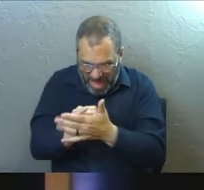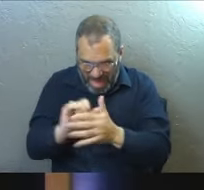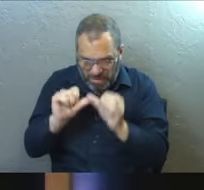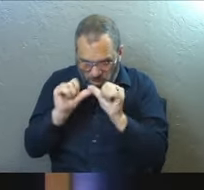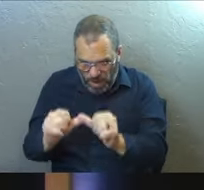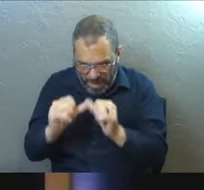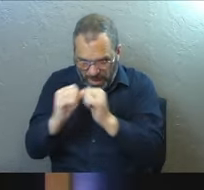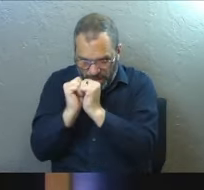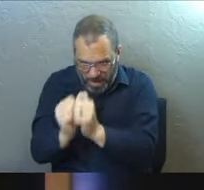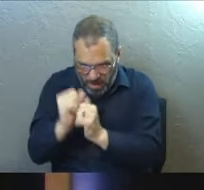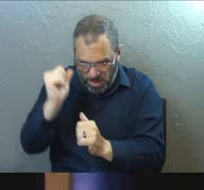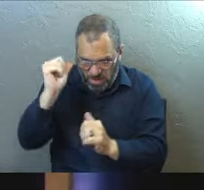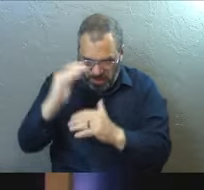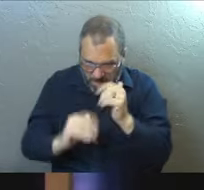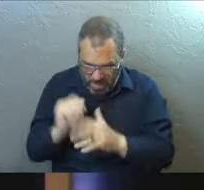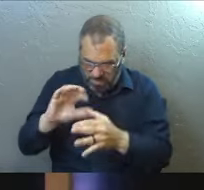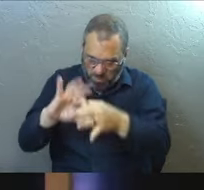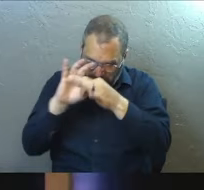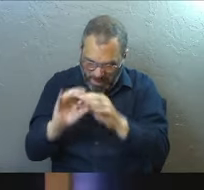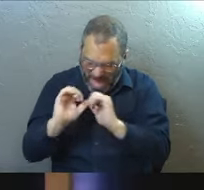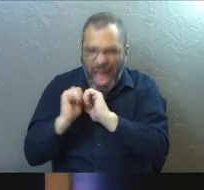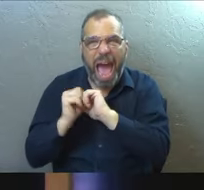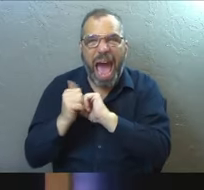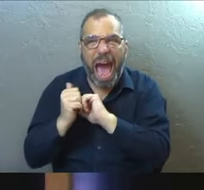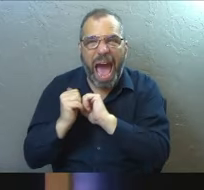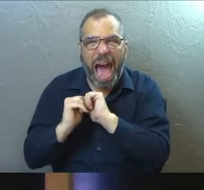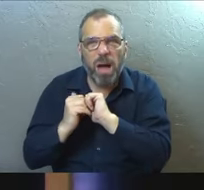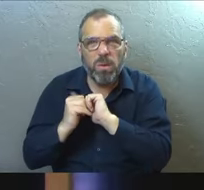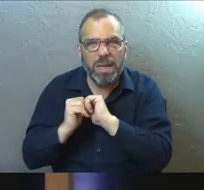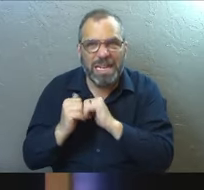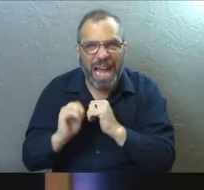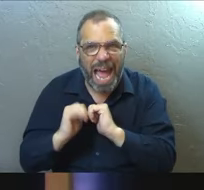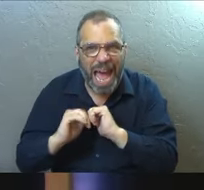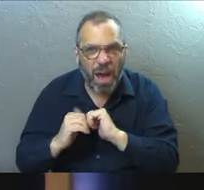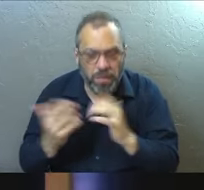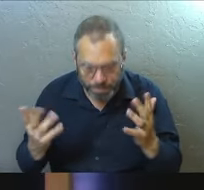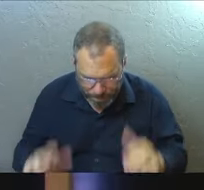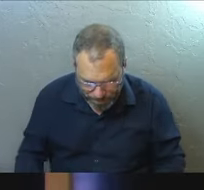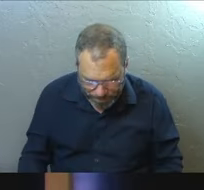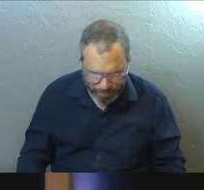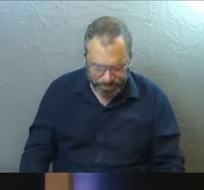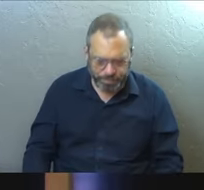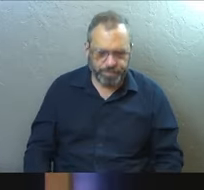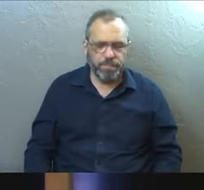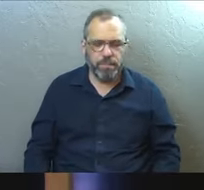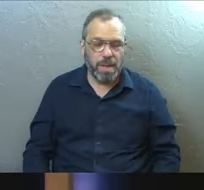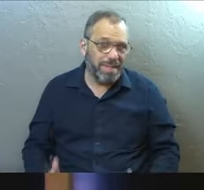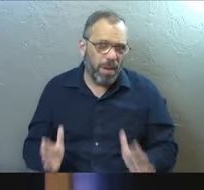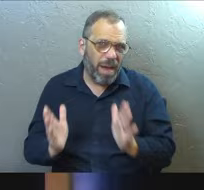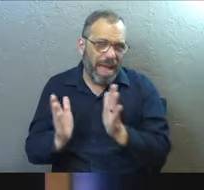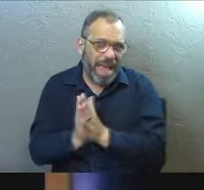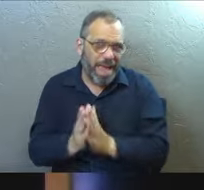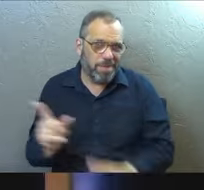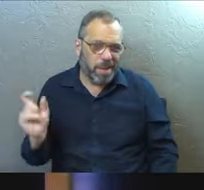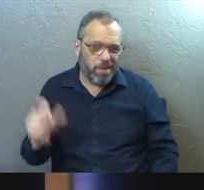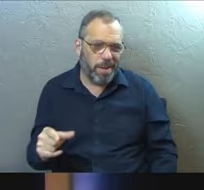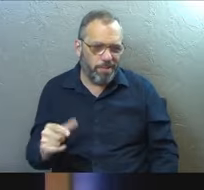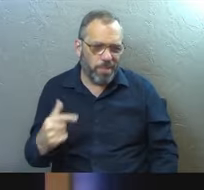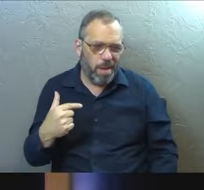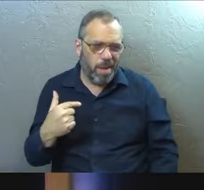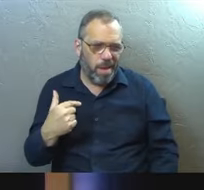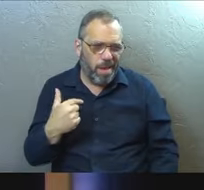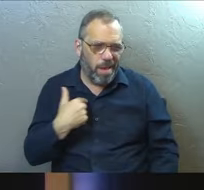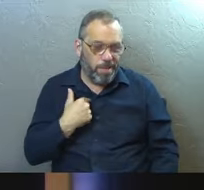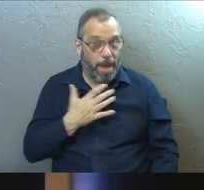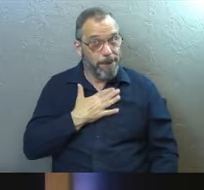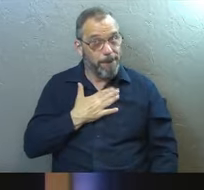To remain and to be and to build that relationship. How does he want us to do it? And I ask it that way because I think we live,